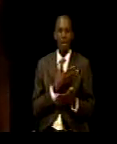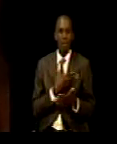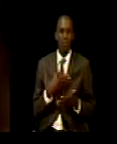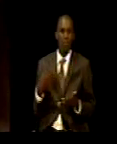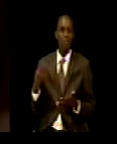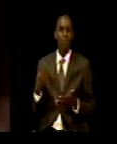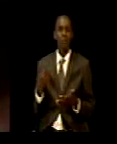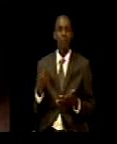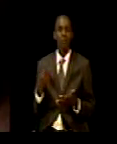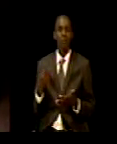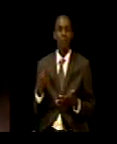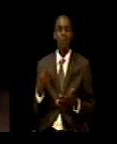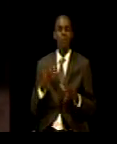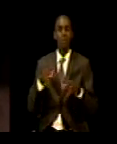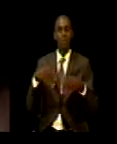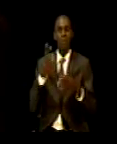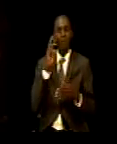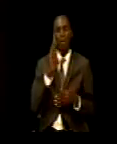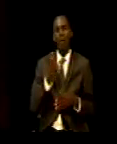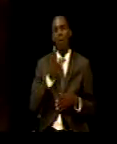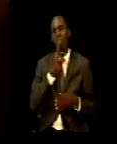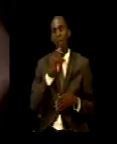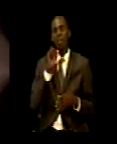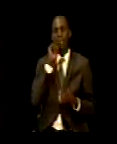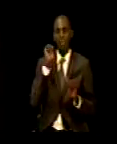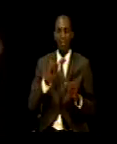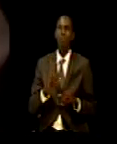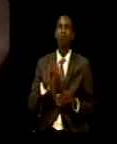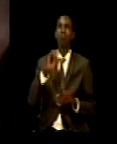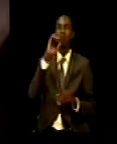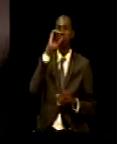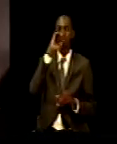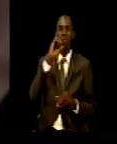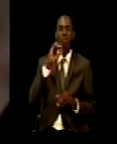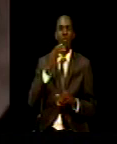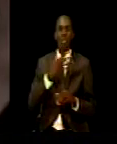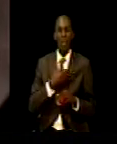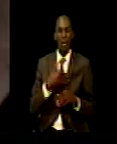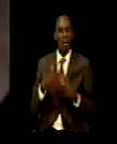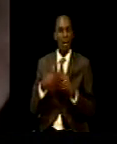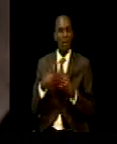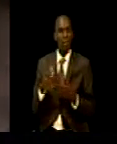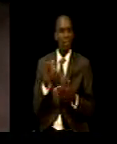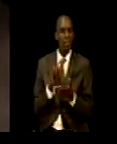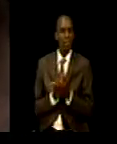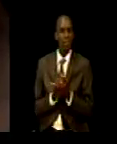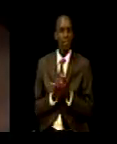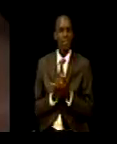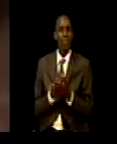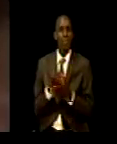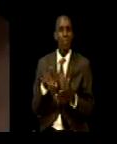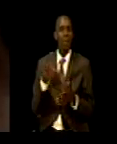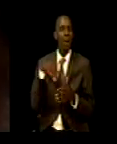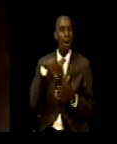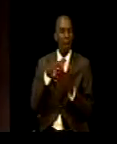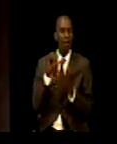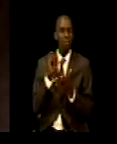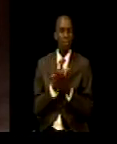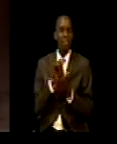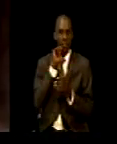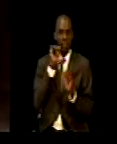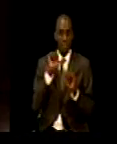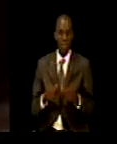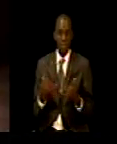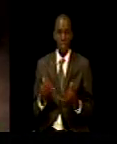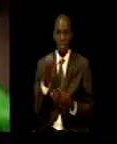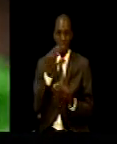gave her water and she took. Few hours after that, I still went back. I discovered that she could eat. Then she was propped